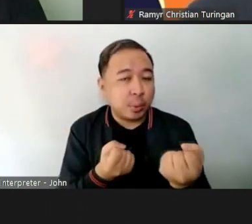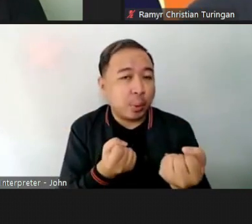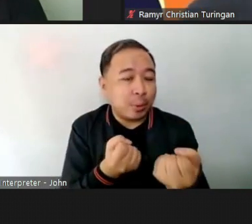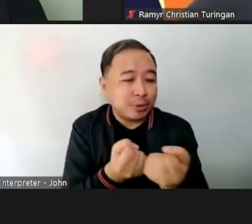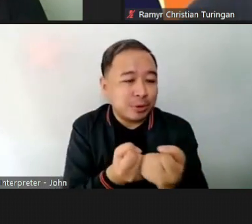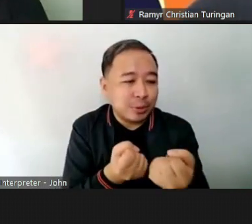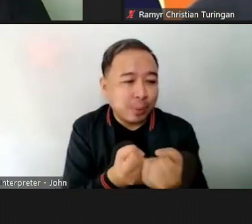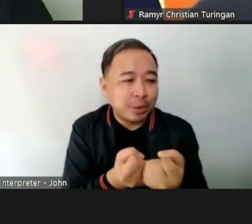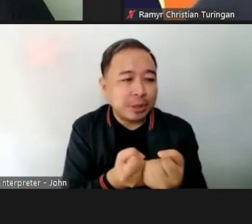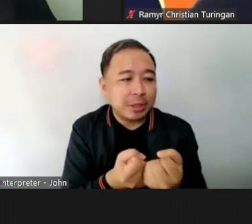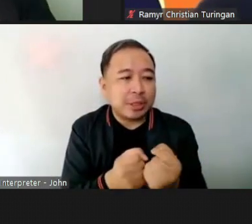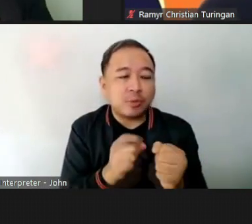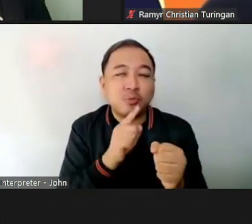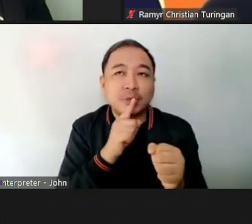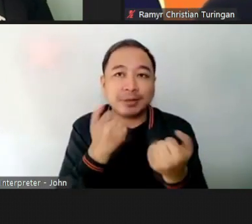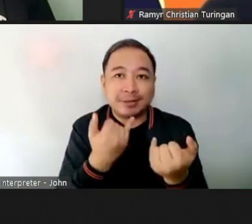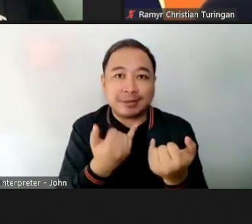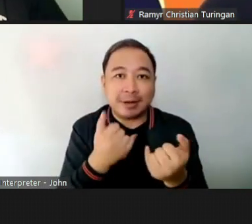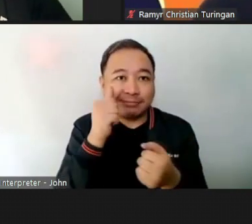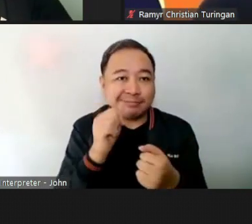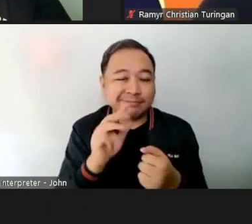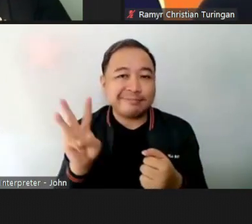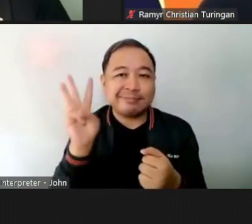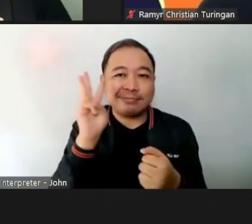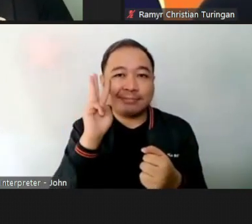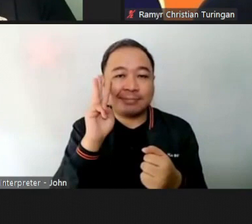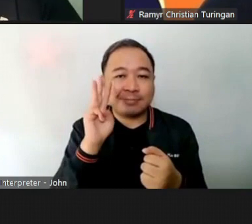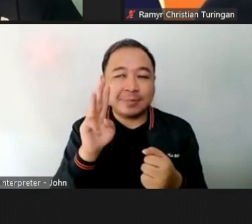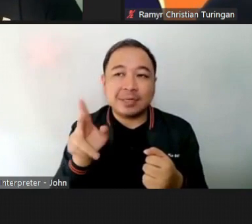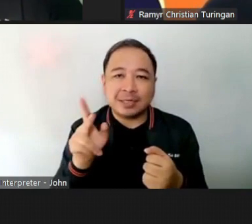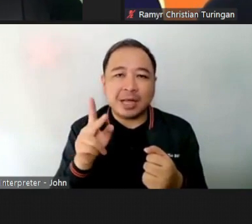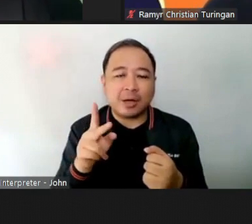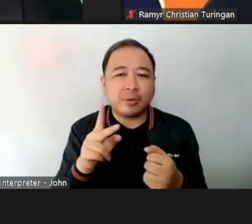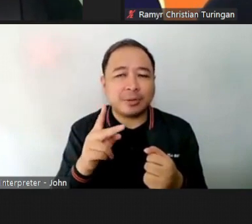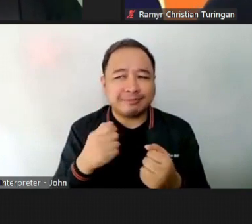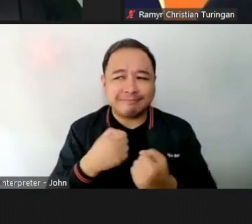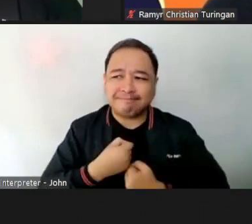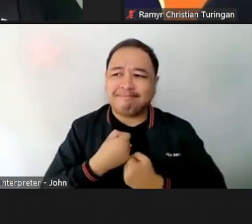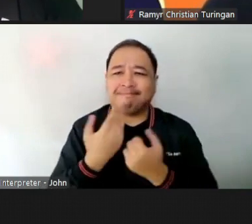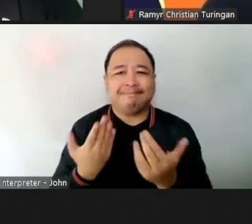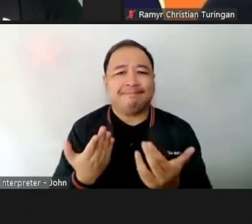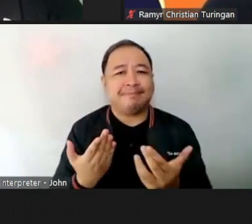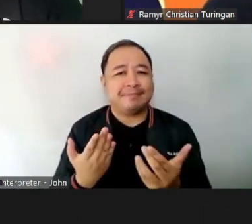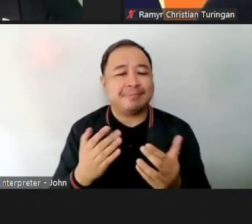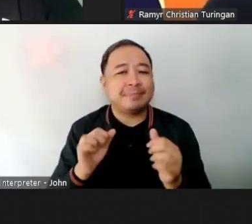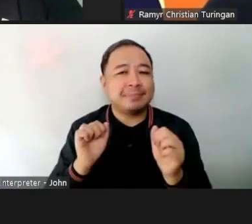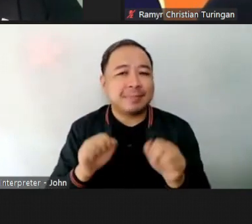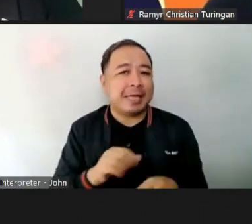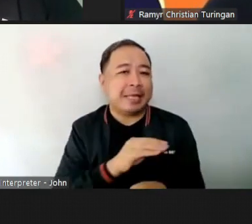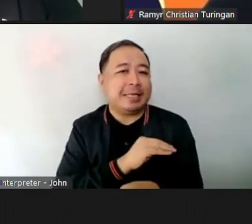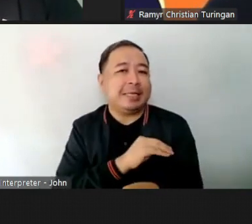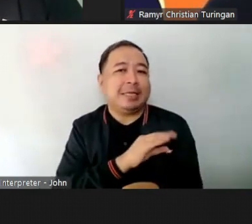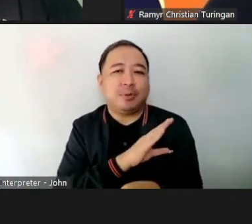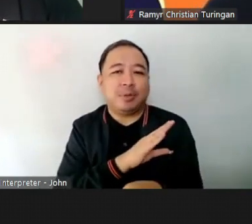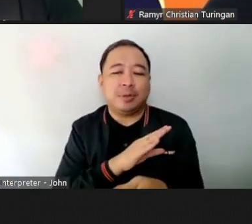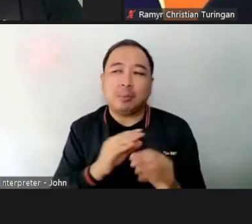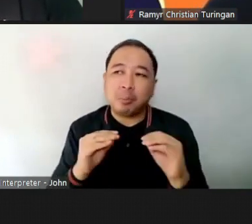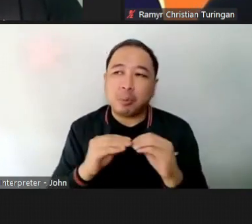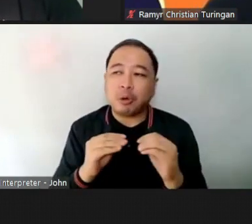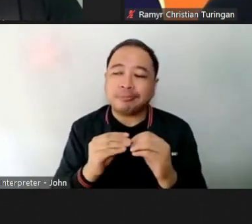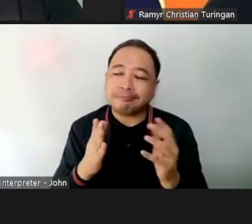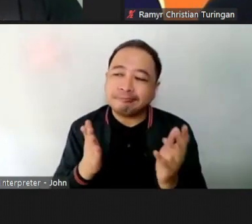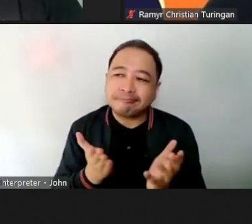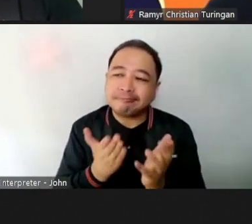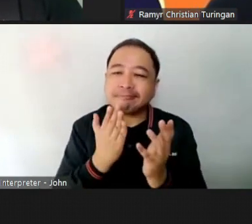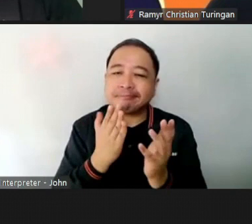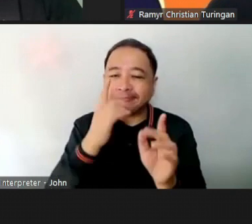will enlighten blurred vision, heard silent voices, and enable upward mobility towards a